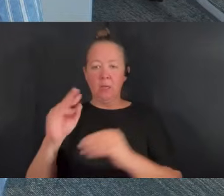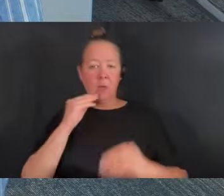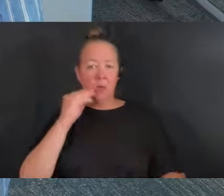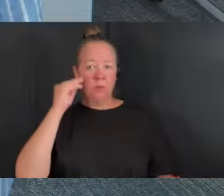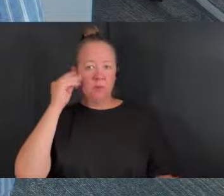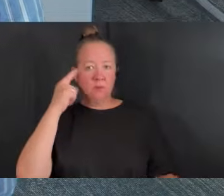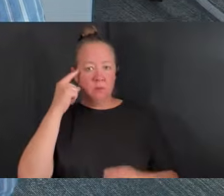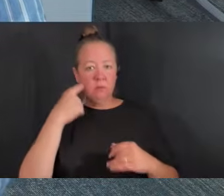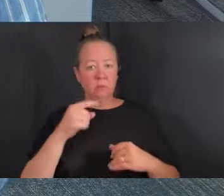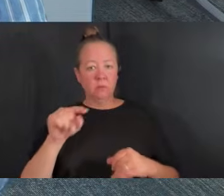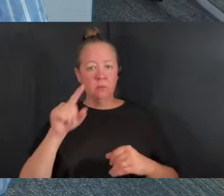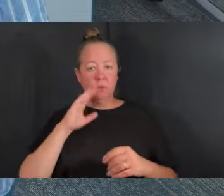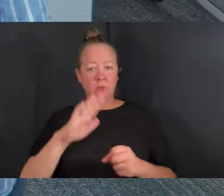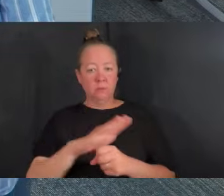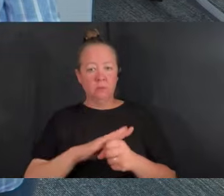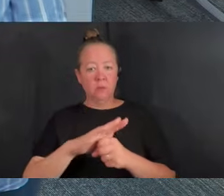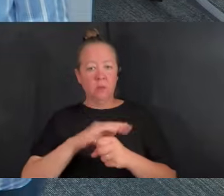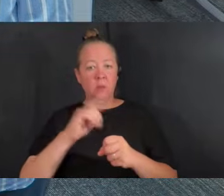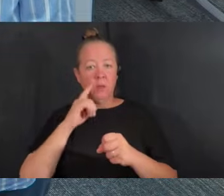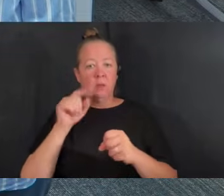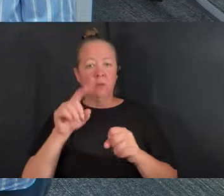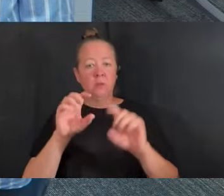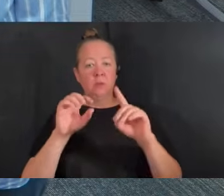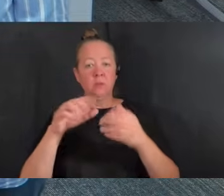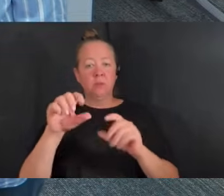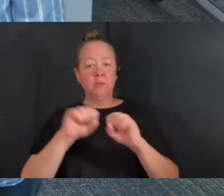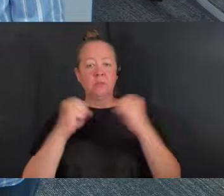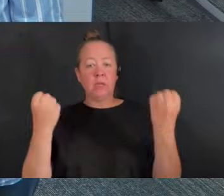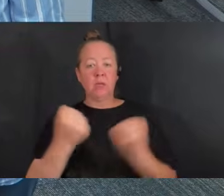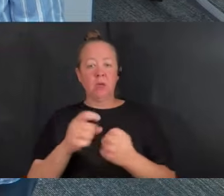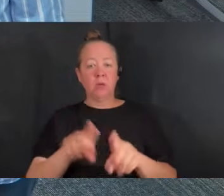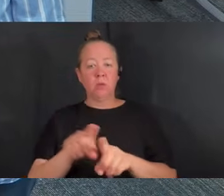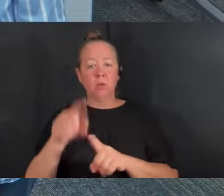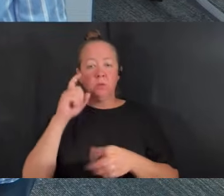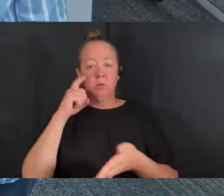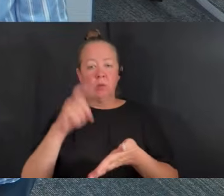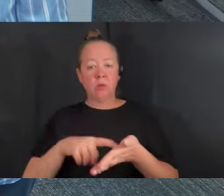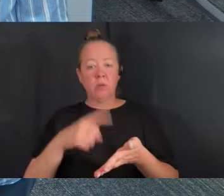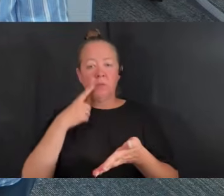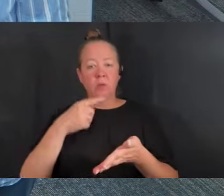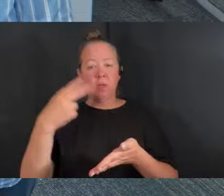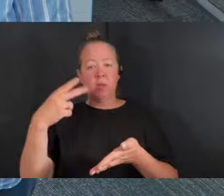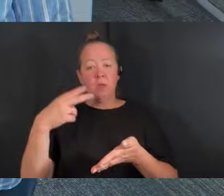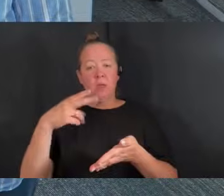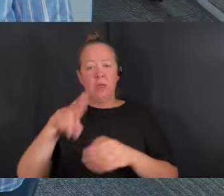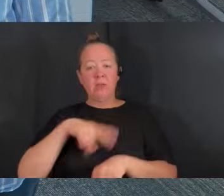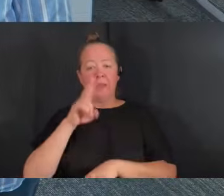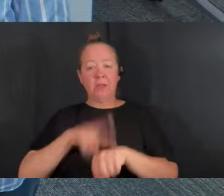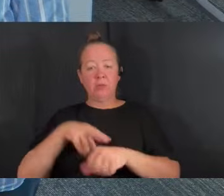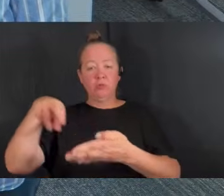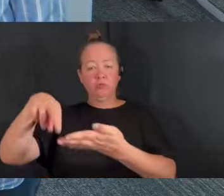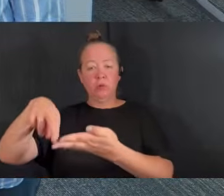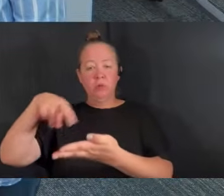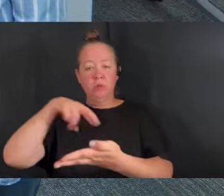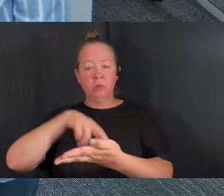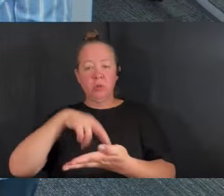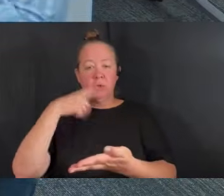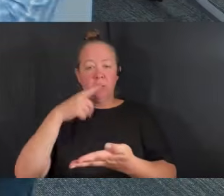for its National Register of Historic Places place designation with a St. George's Day